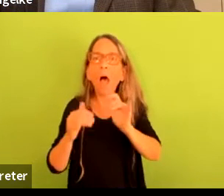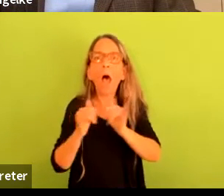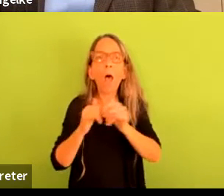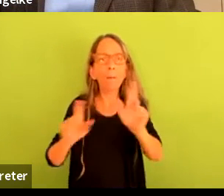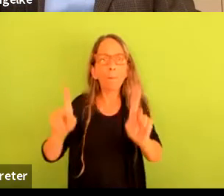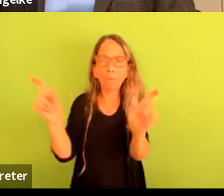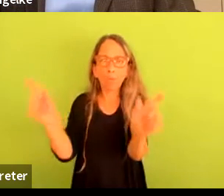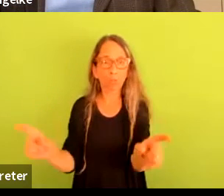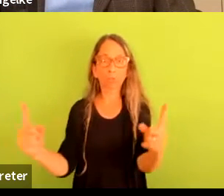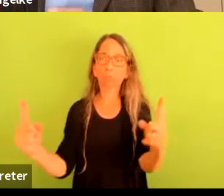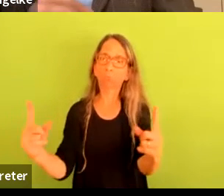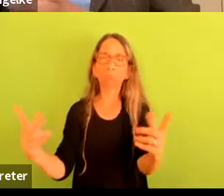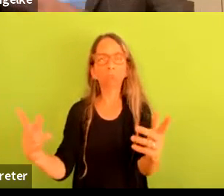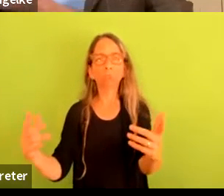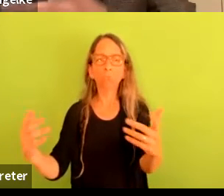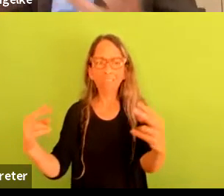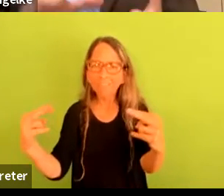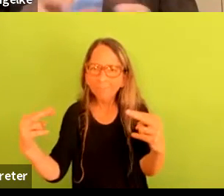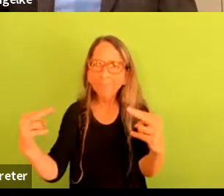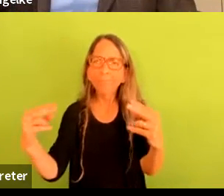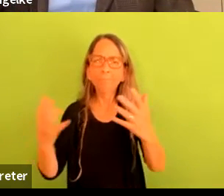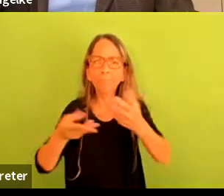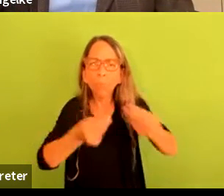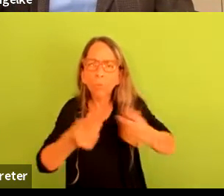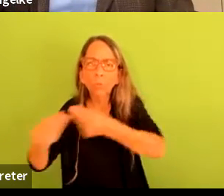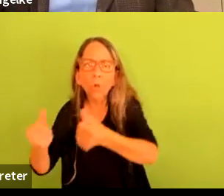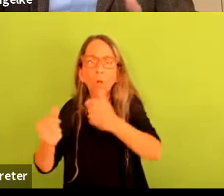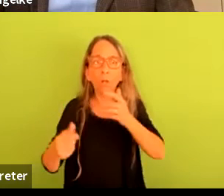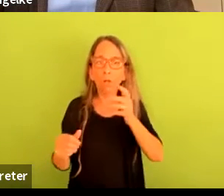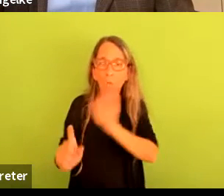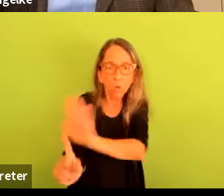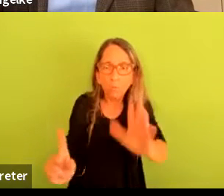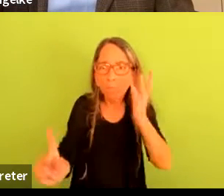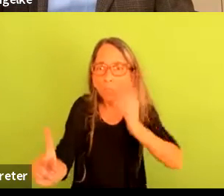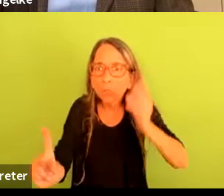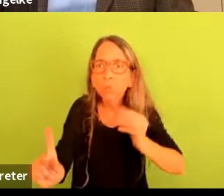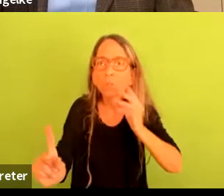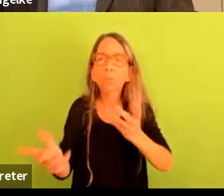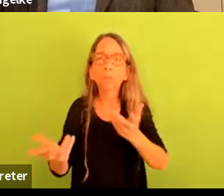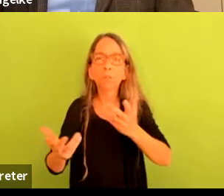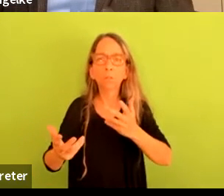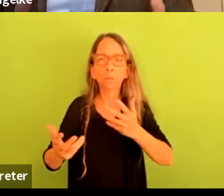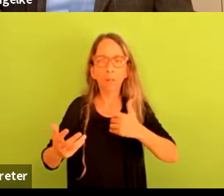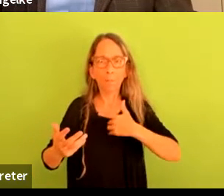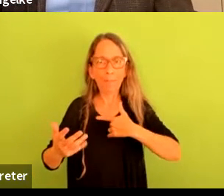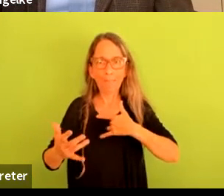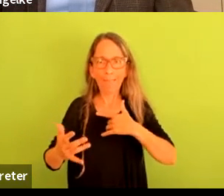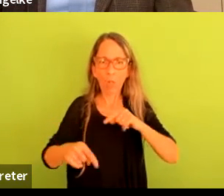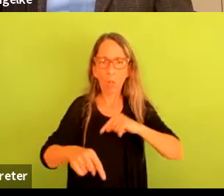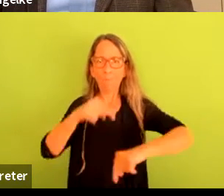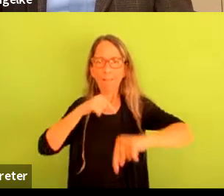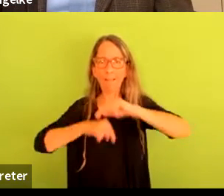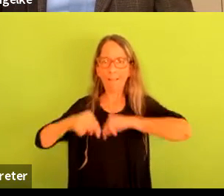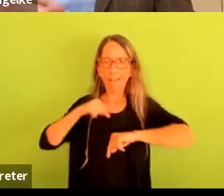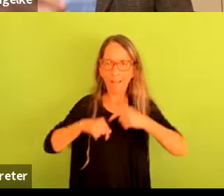experience of the telephone call. And then we actually work backwards from that and try to develop tools for this. So we've been involved in a number